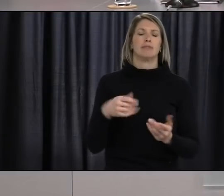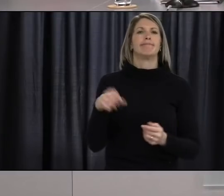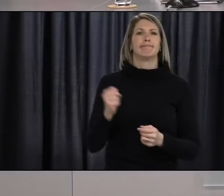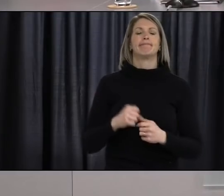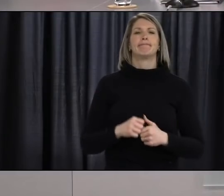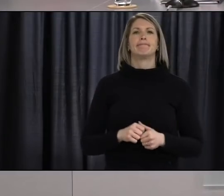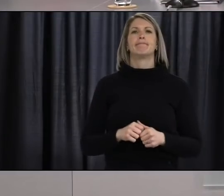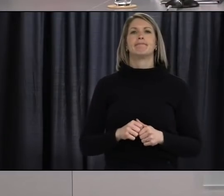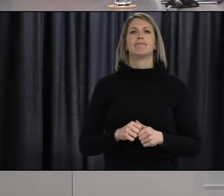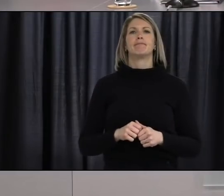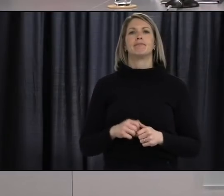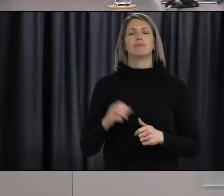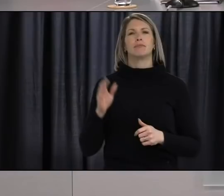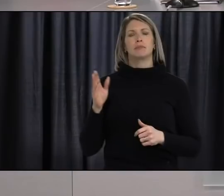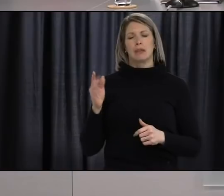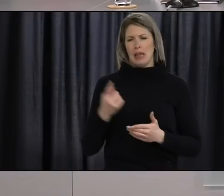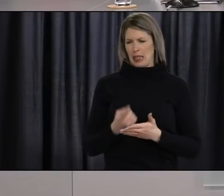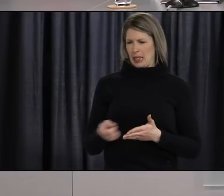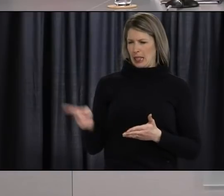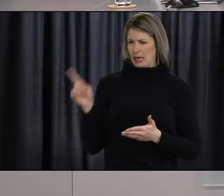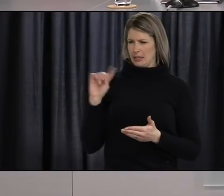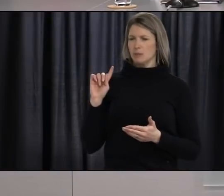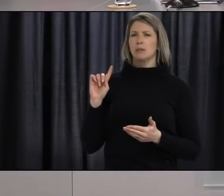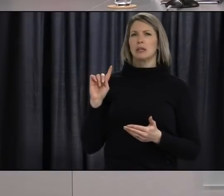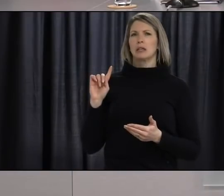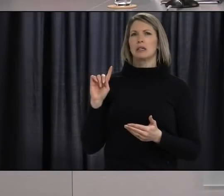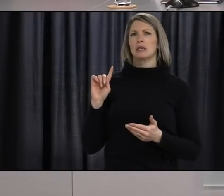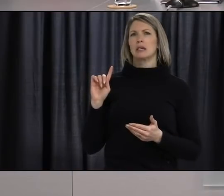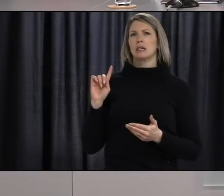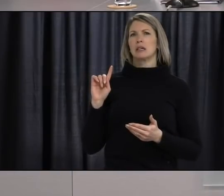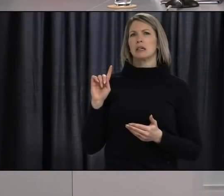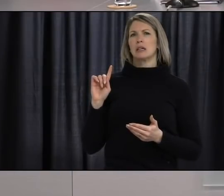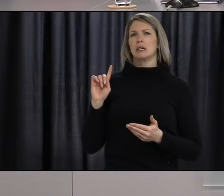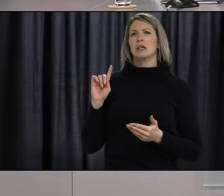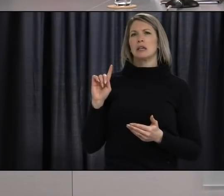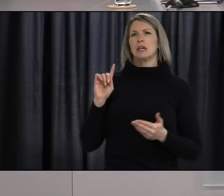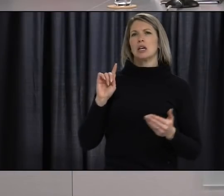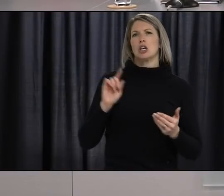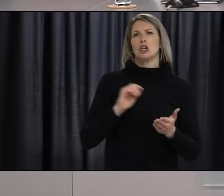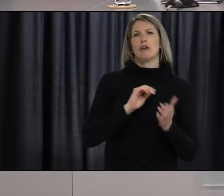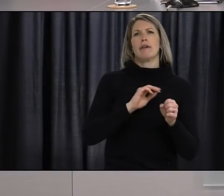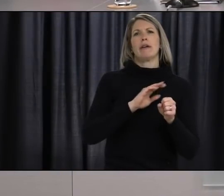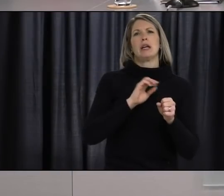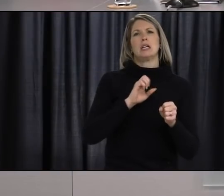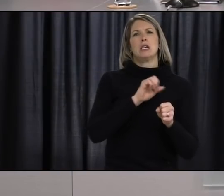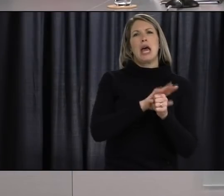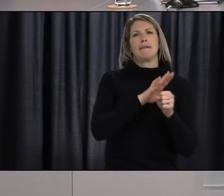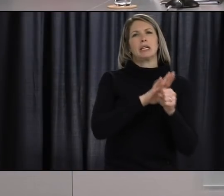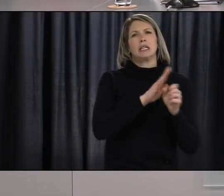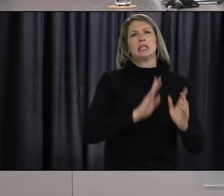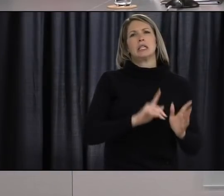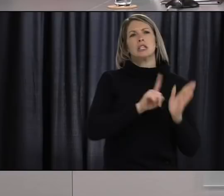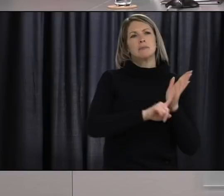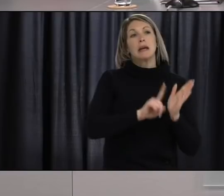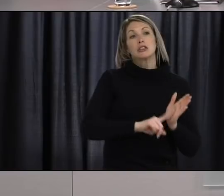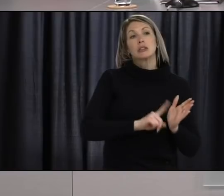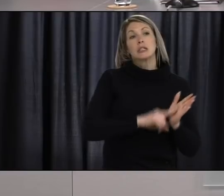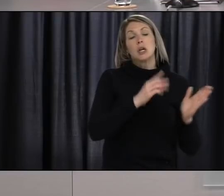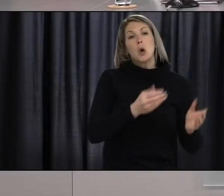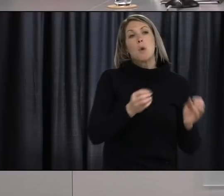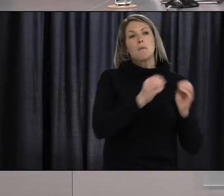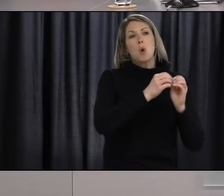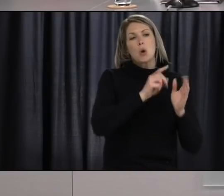Last week, the Seniors Advocate recommended more regular inspections for long-term care facilities. How often are these inspections